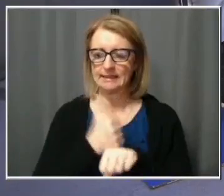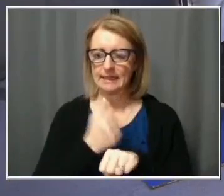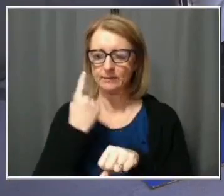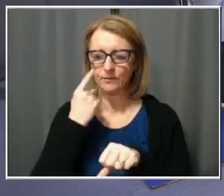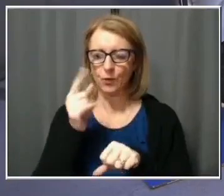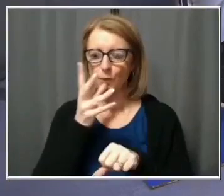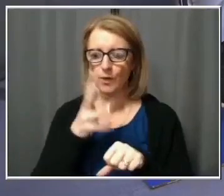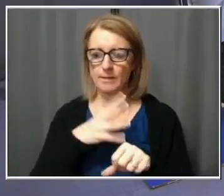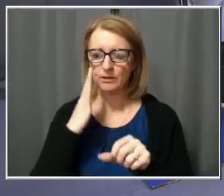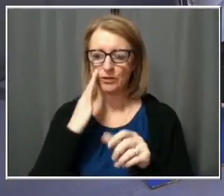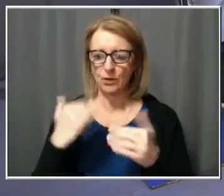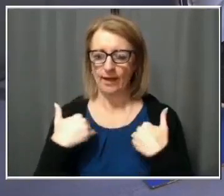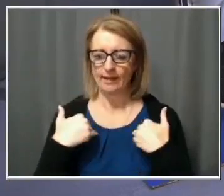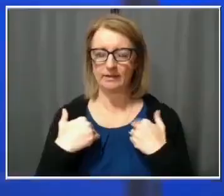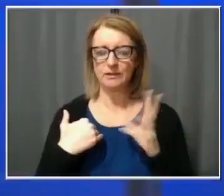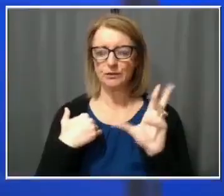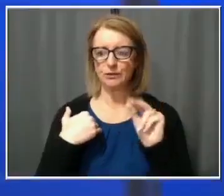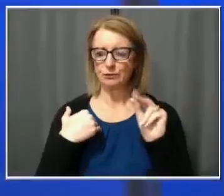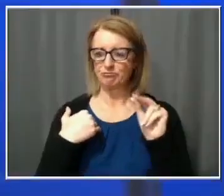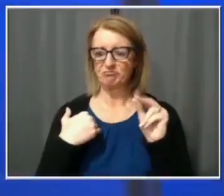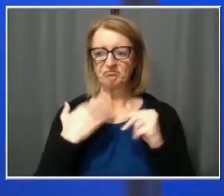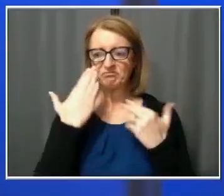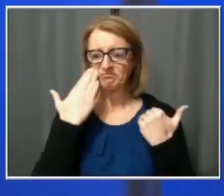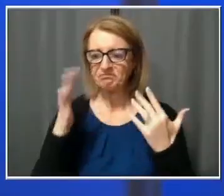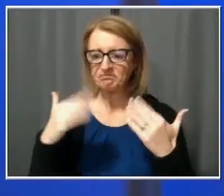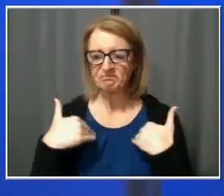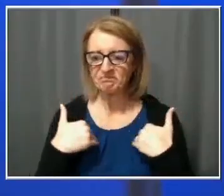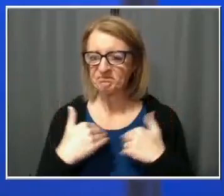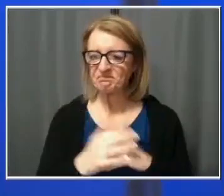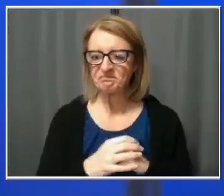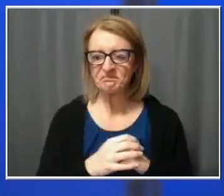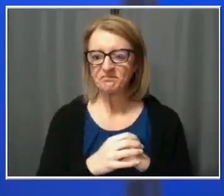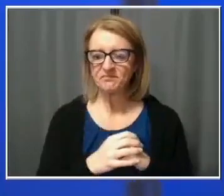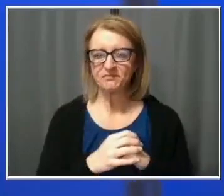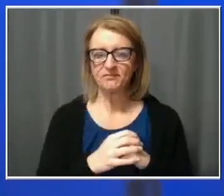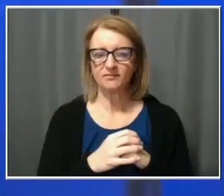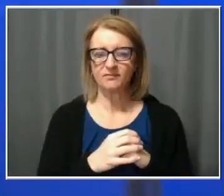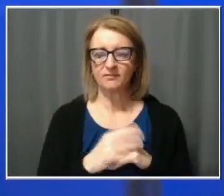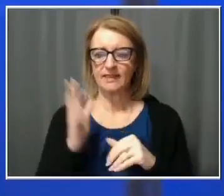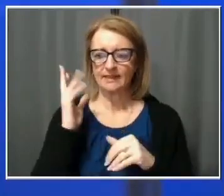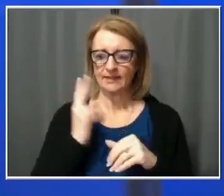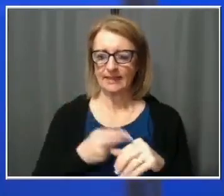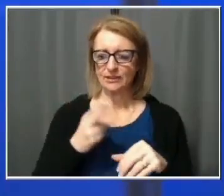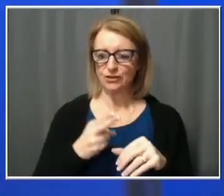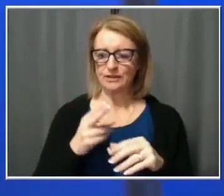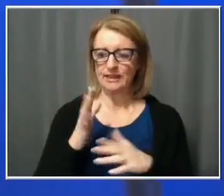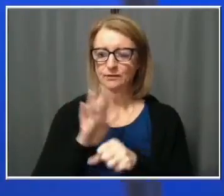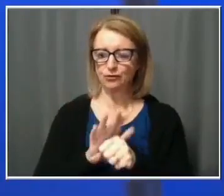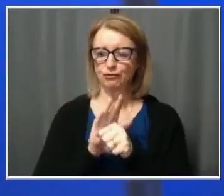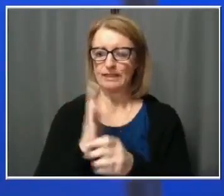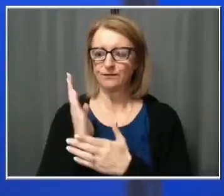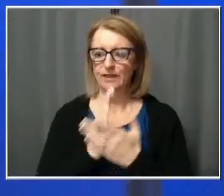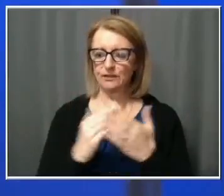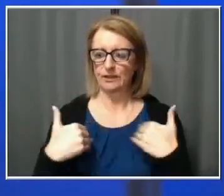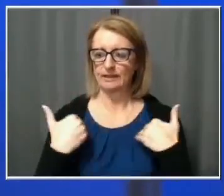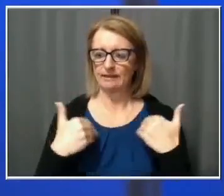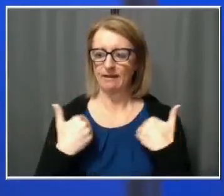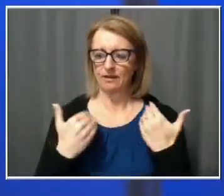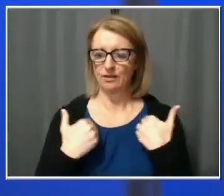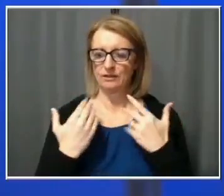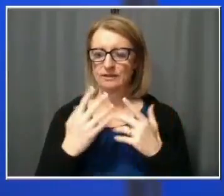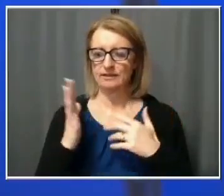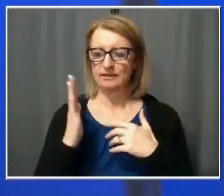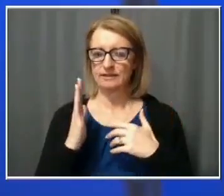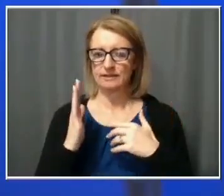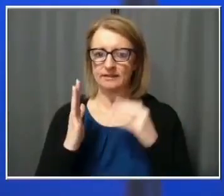know that existed? No, I didn't know that existed, and I have a history of stress fractures, and so when I was younger, obviously that was never